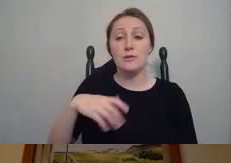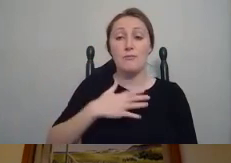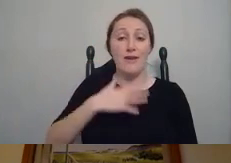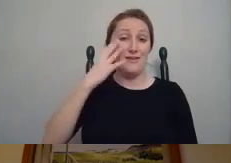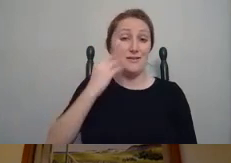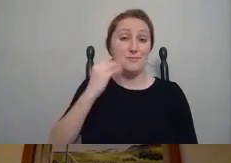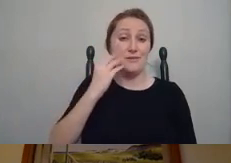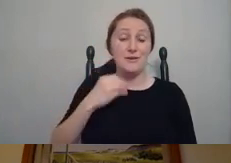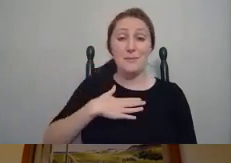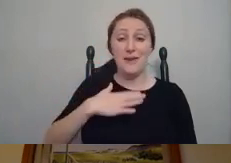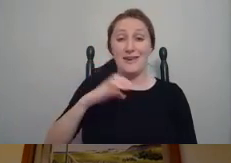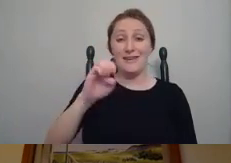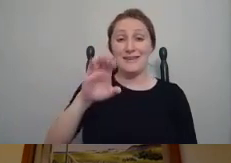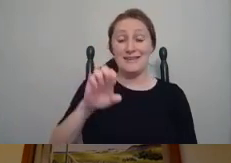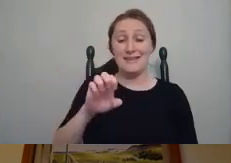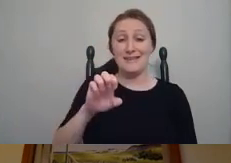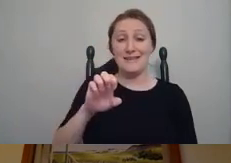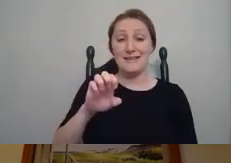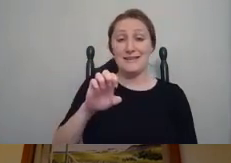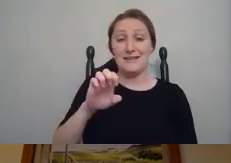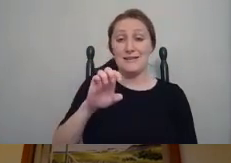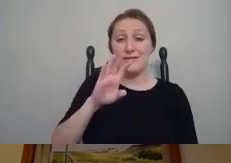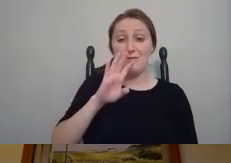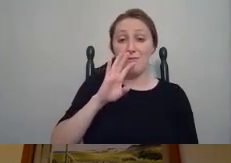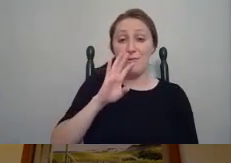my pre-K4 daughter did this last spring.